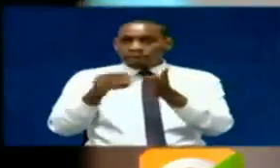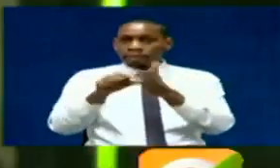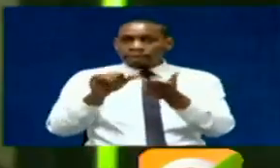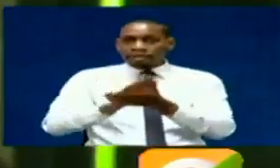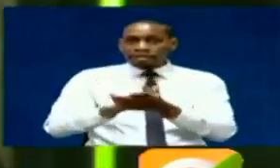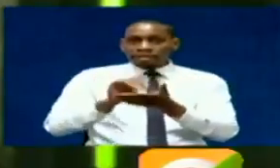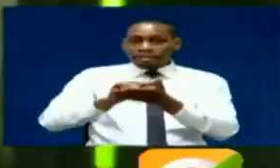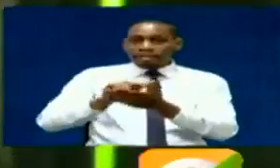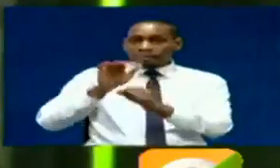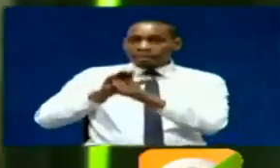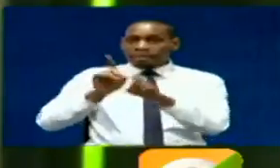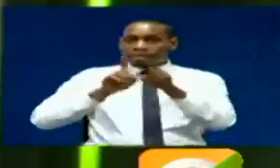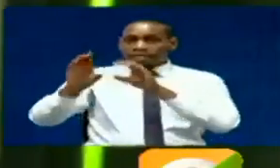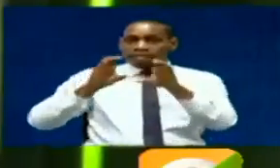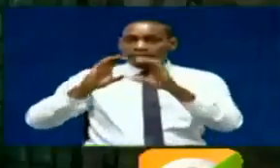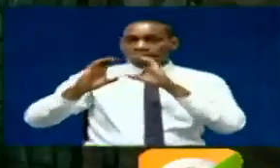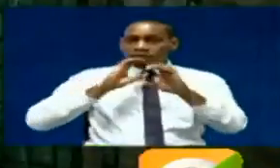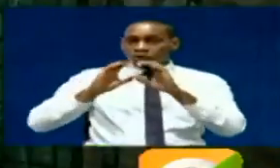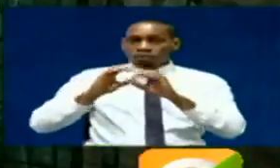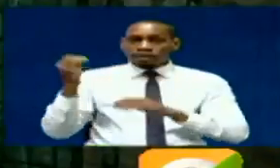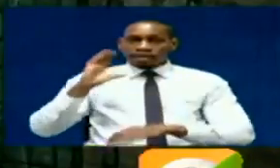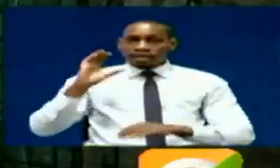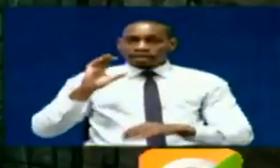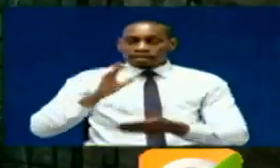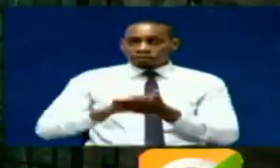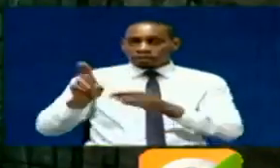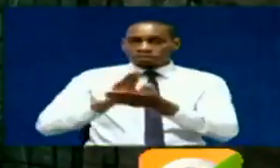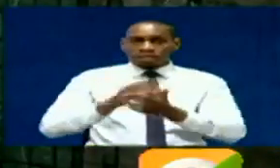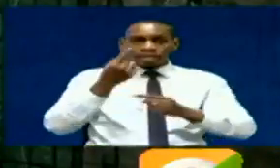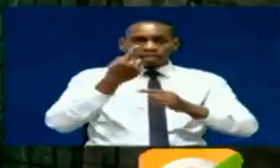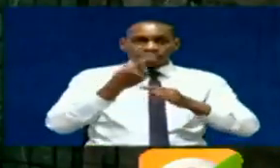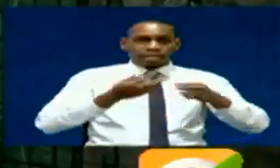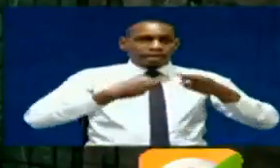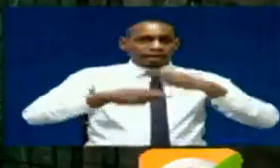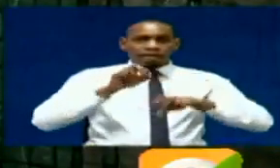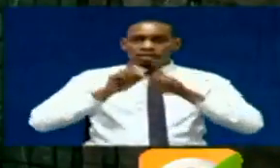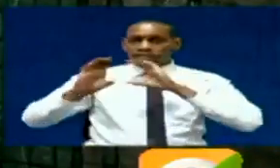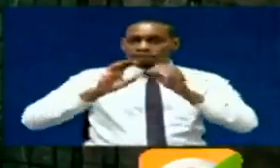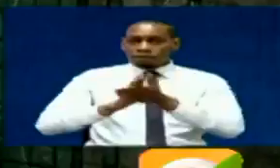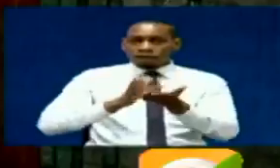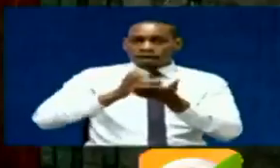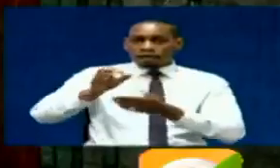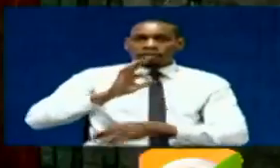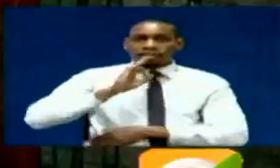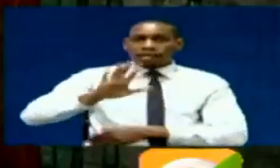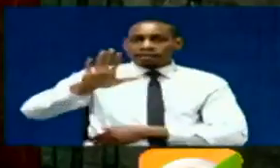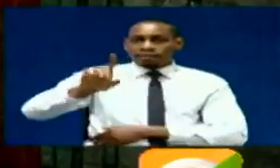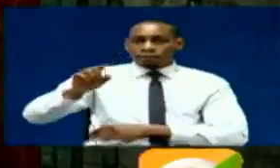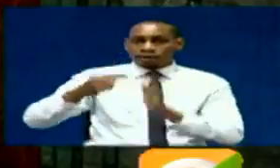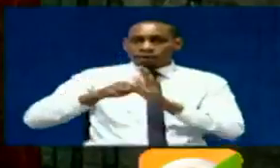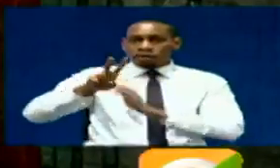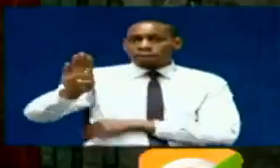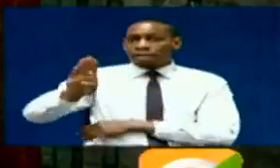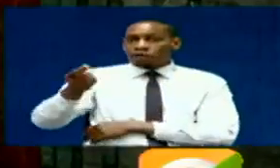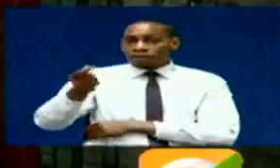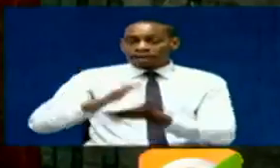a favorite to many Safaricom customers. In the year under review, the listed telco disbursed 351.2 billion